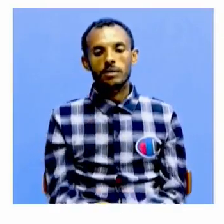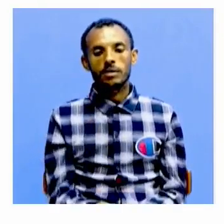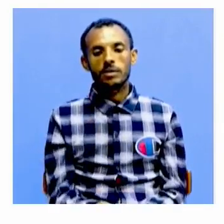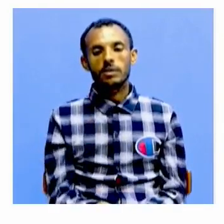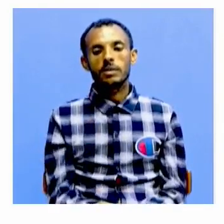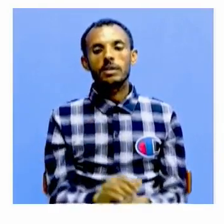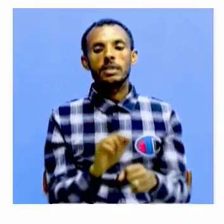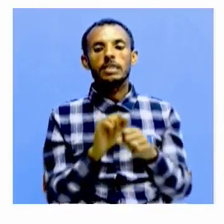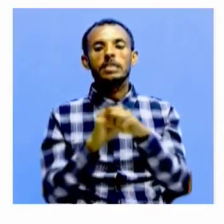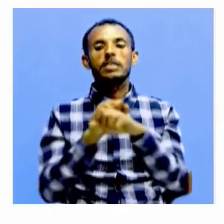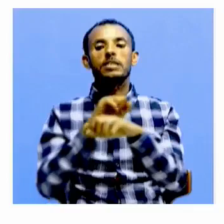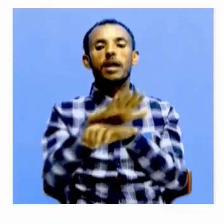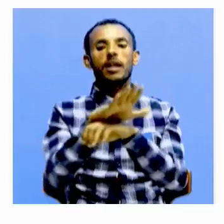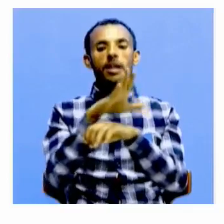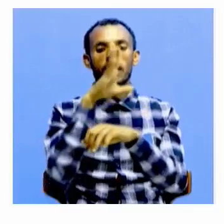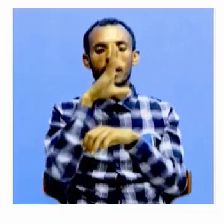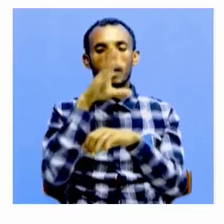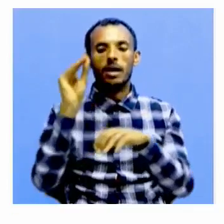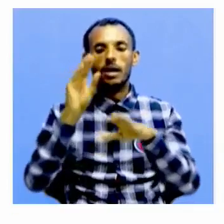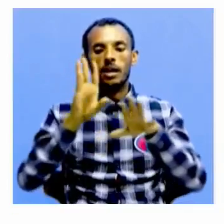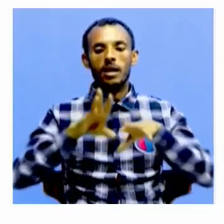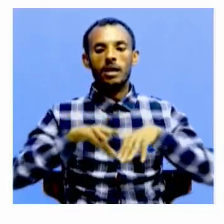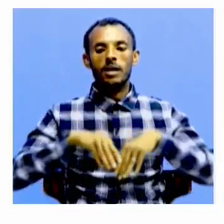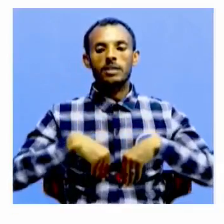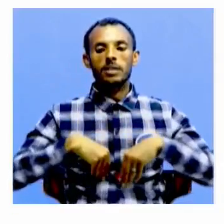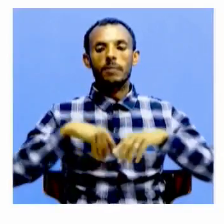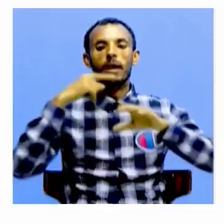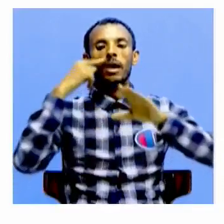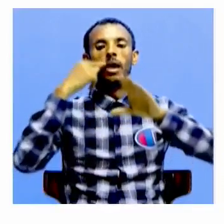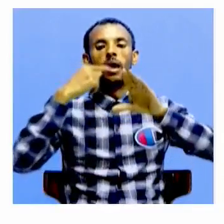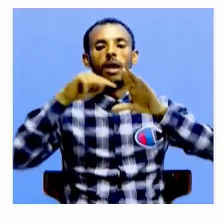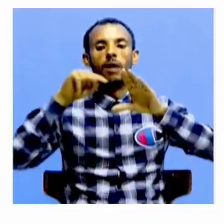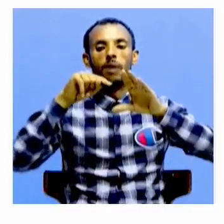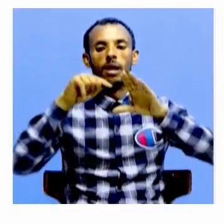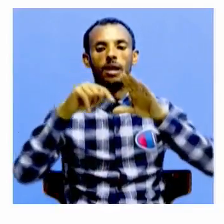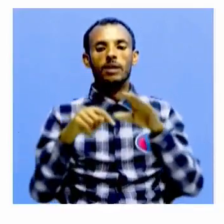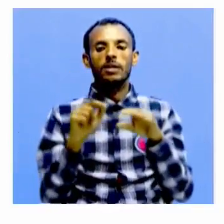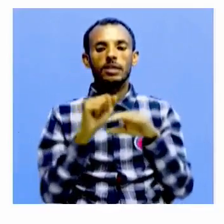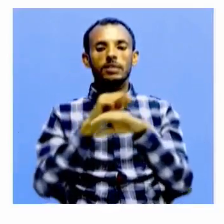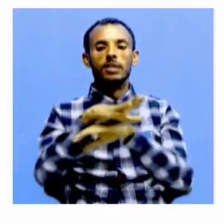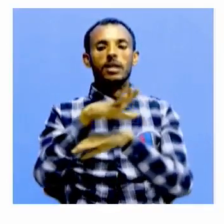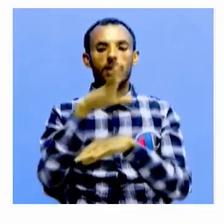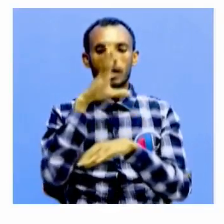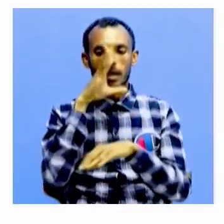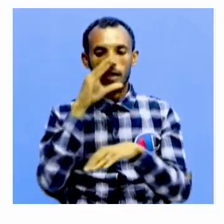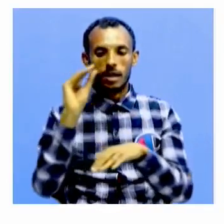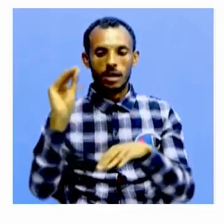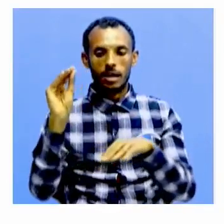sending and receiving emails, sending and